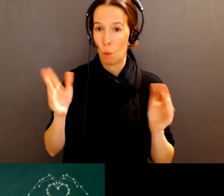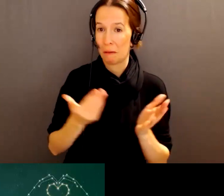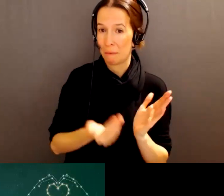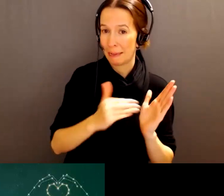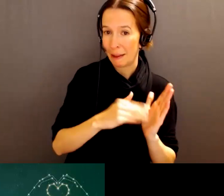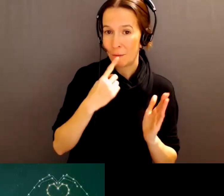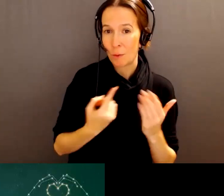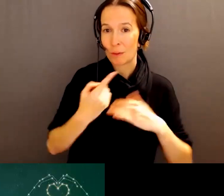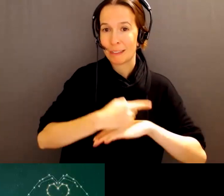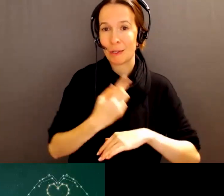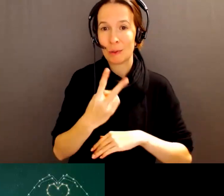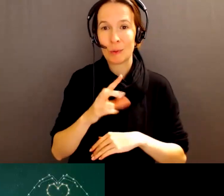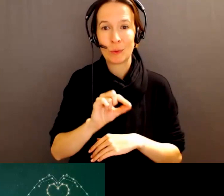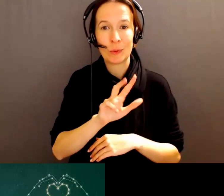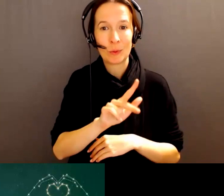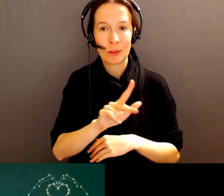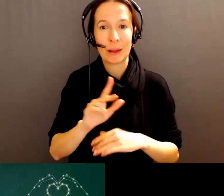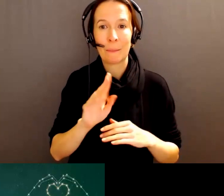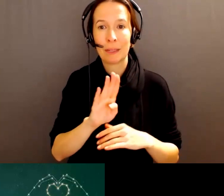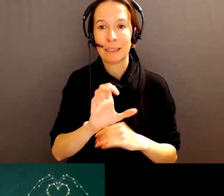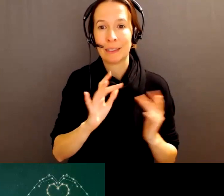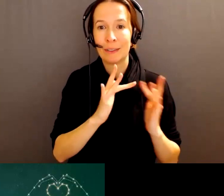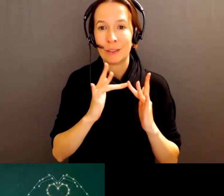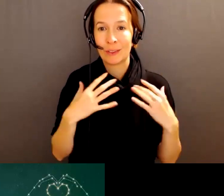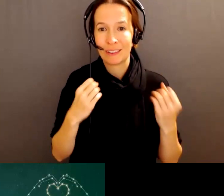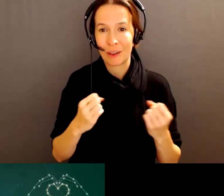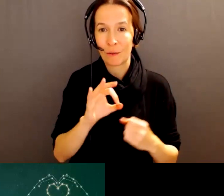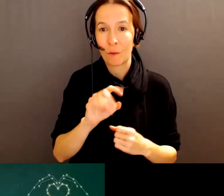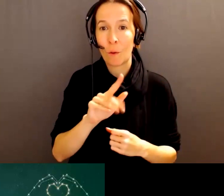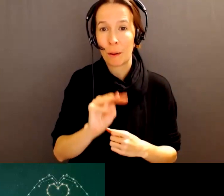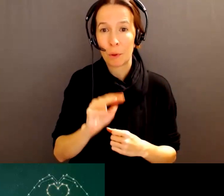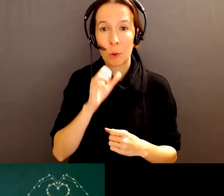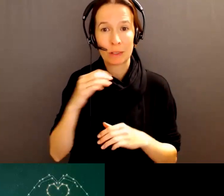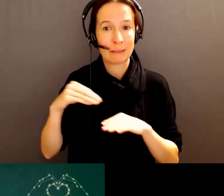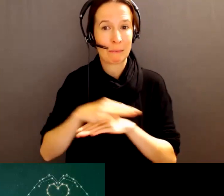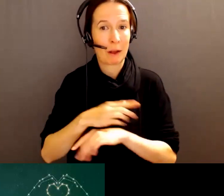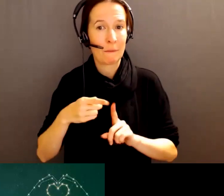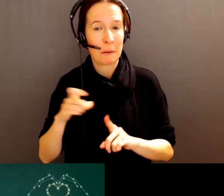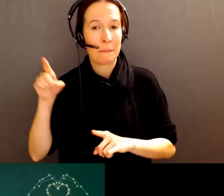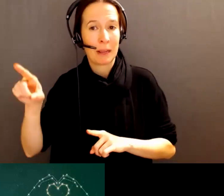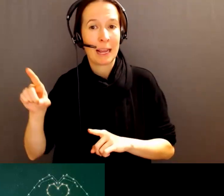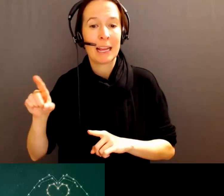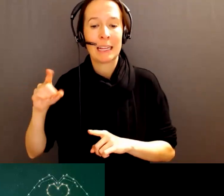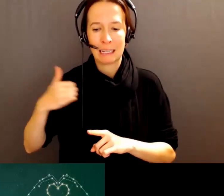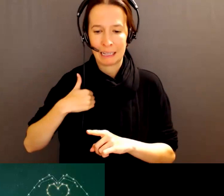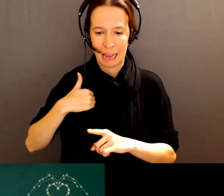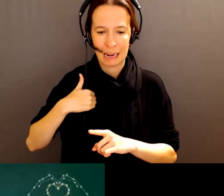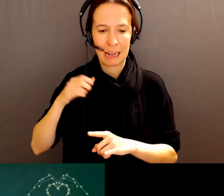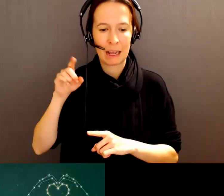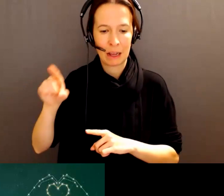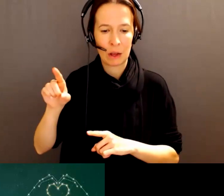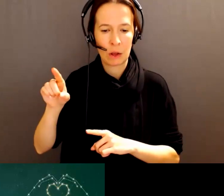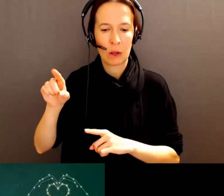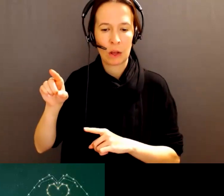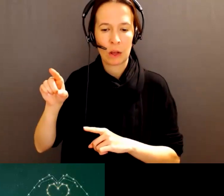of the 2023 BC Digital Health Forum, inspired by Canada Health InfoWay's Digital Health Week. For those of you